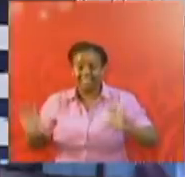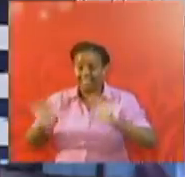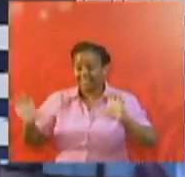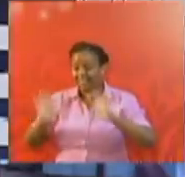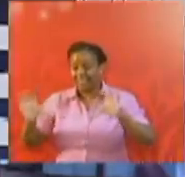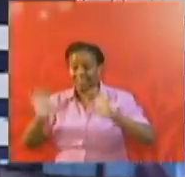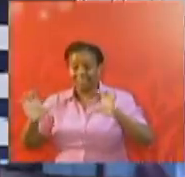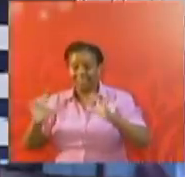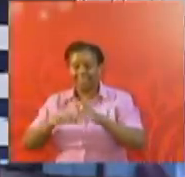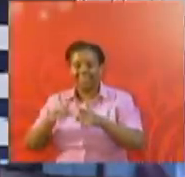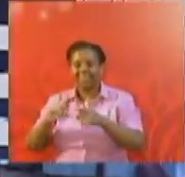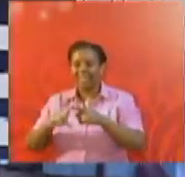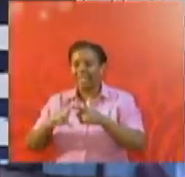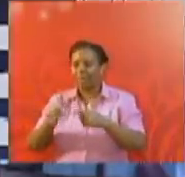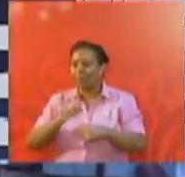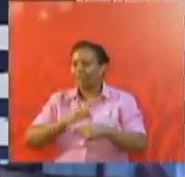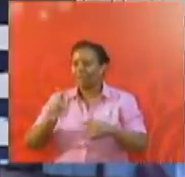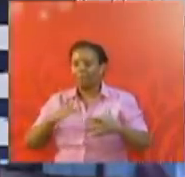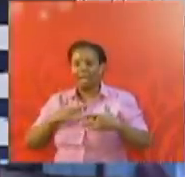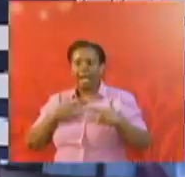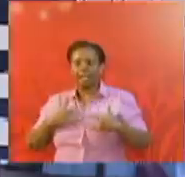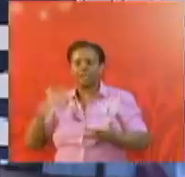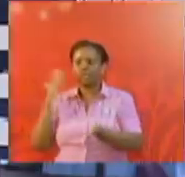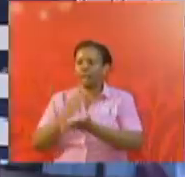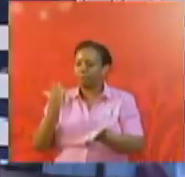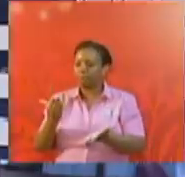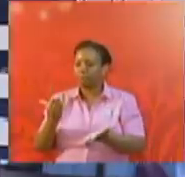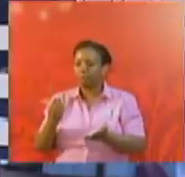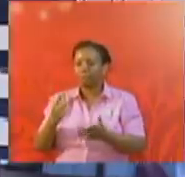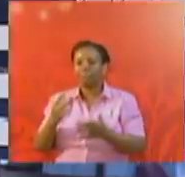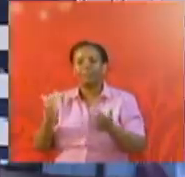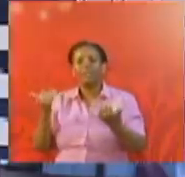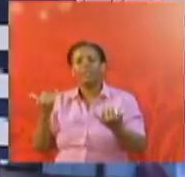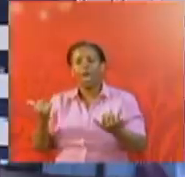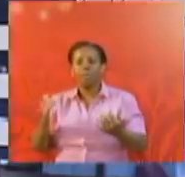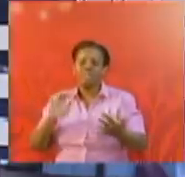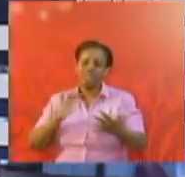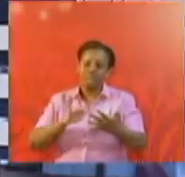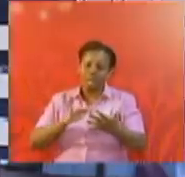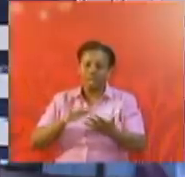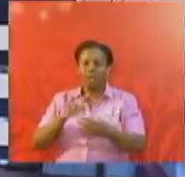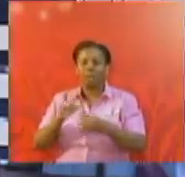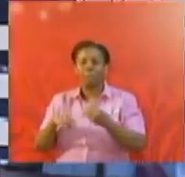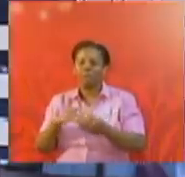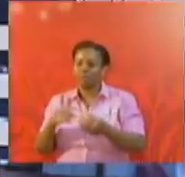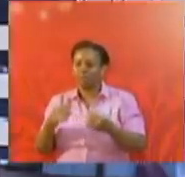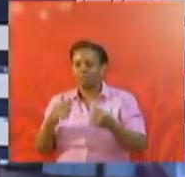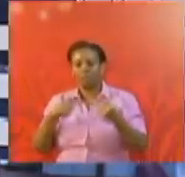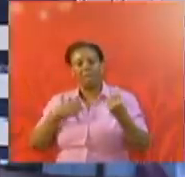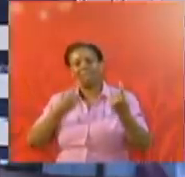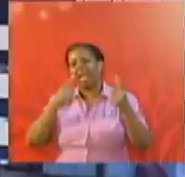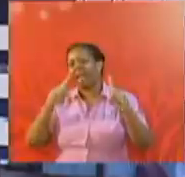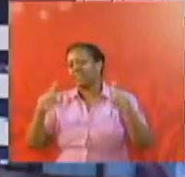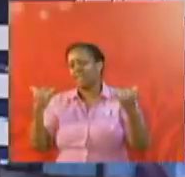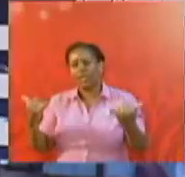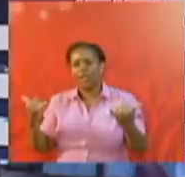death. Heart goes into arrhythmia. Studies are being done on that. We have no answers at this point in time, except that if you're going back, if